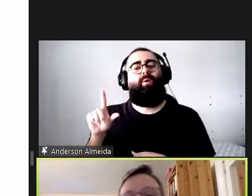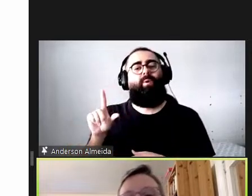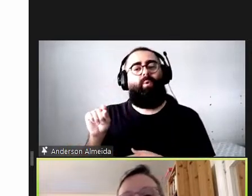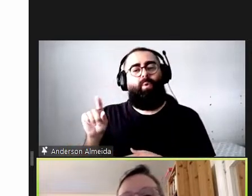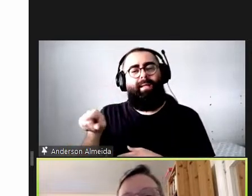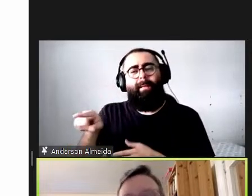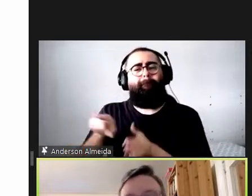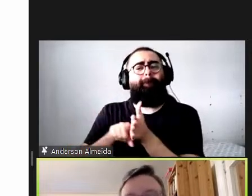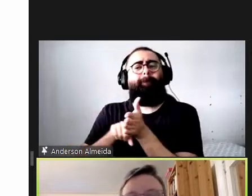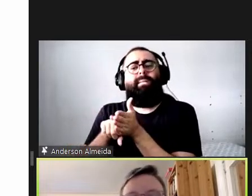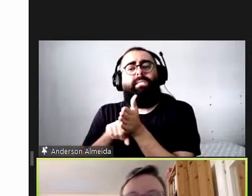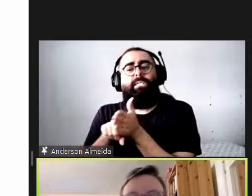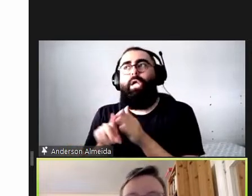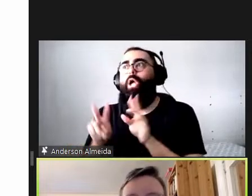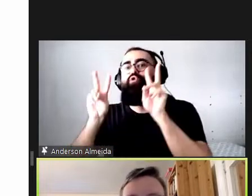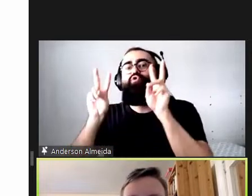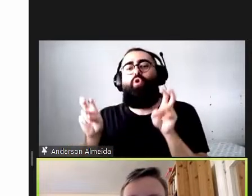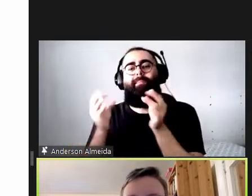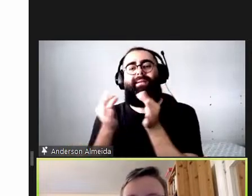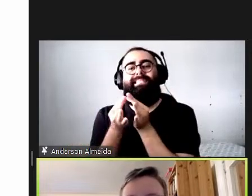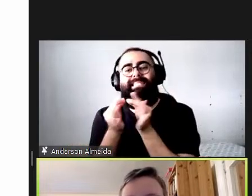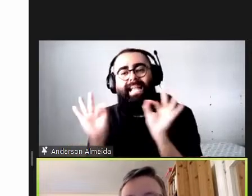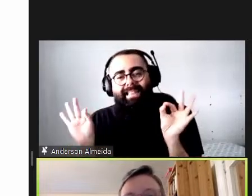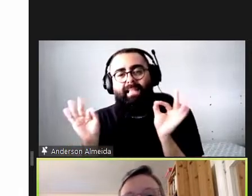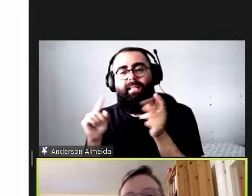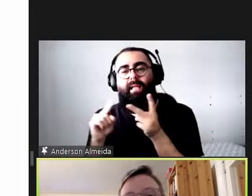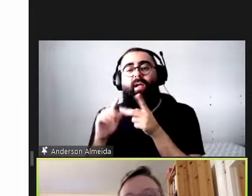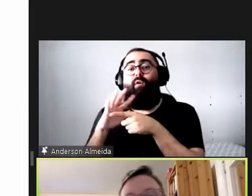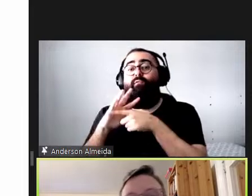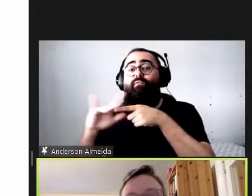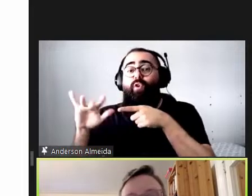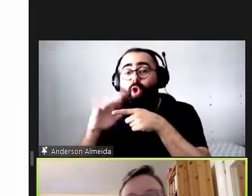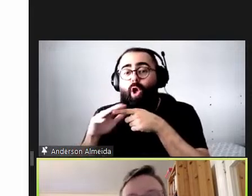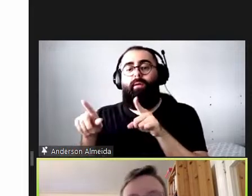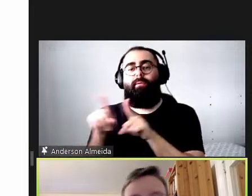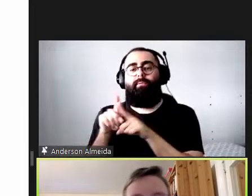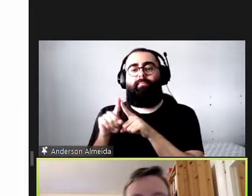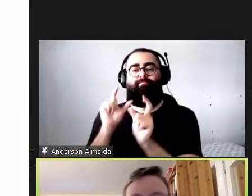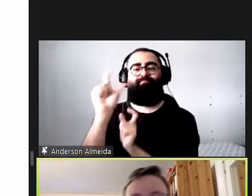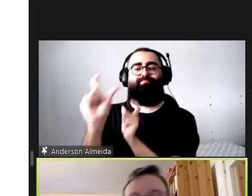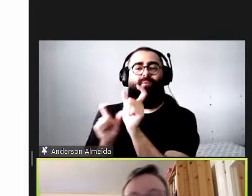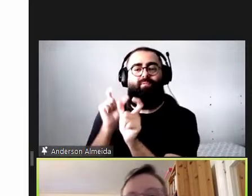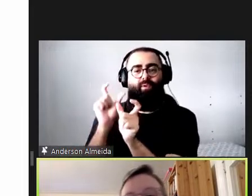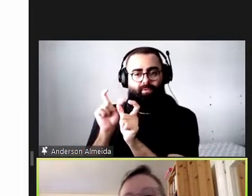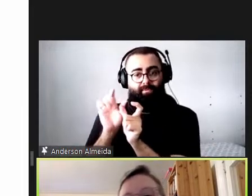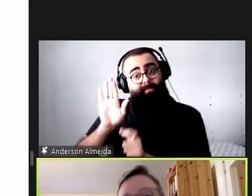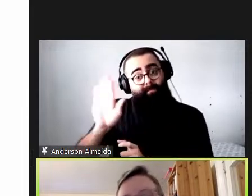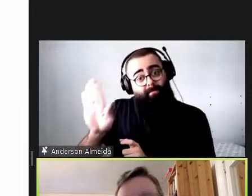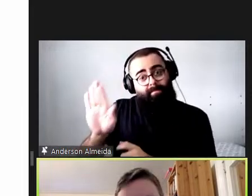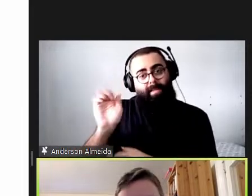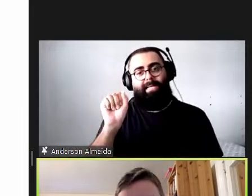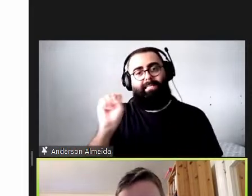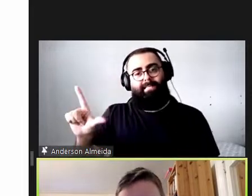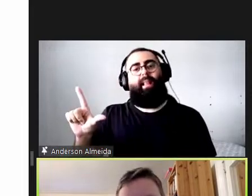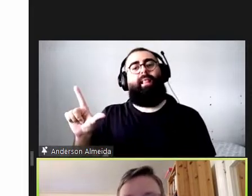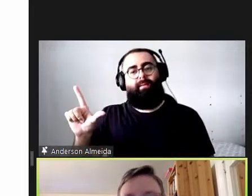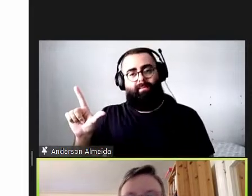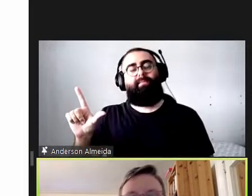investigating the syntax, the phonology, the morphology of American Sign Language.